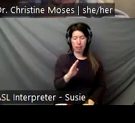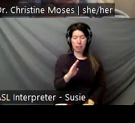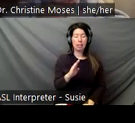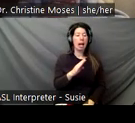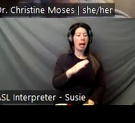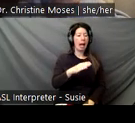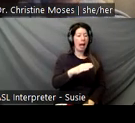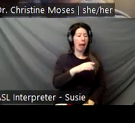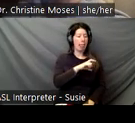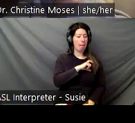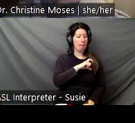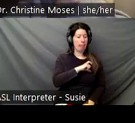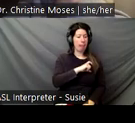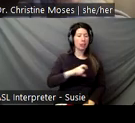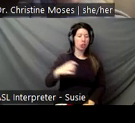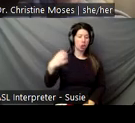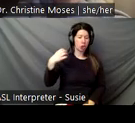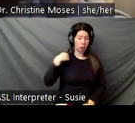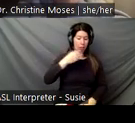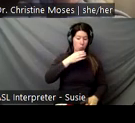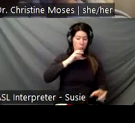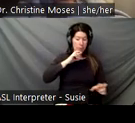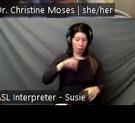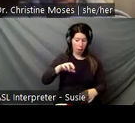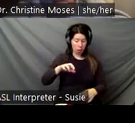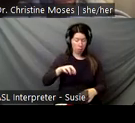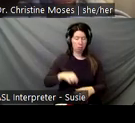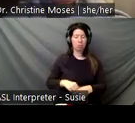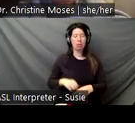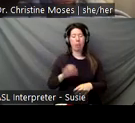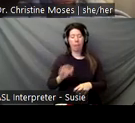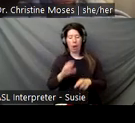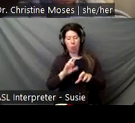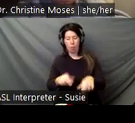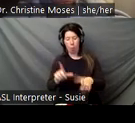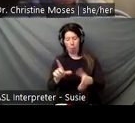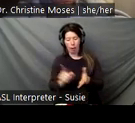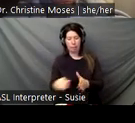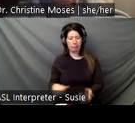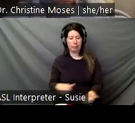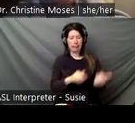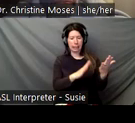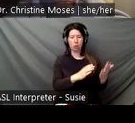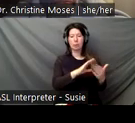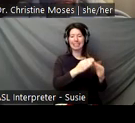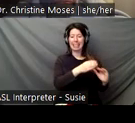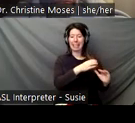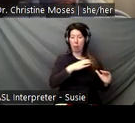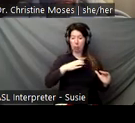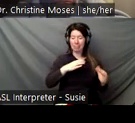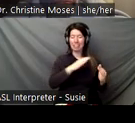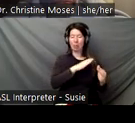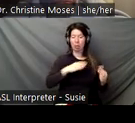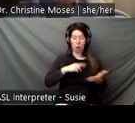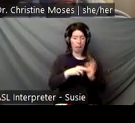and the police chief responds, and the report is presented to city council, which gives the public an opportunity,